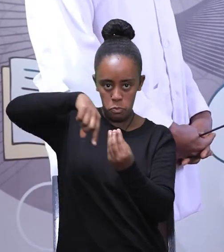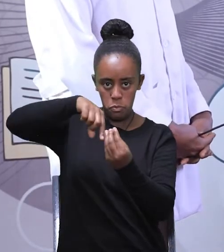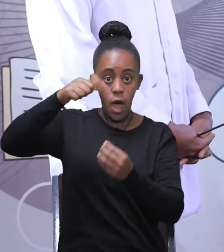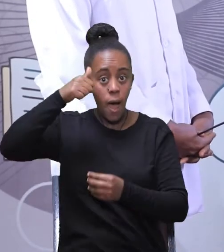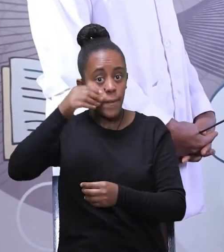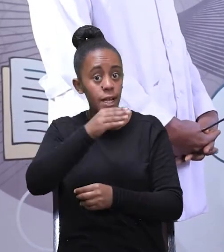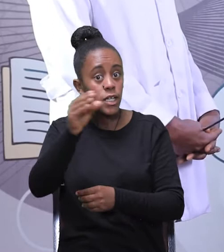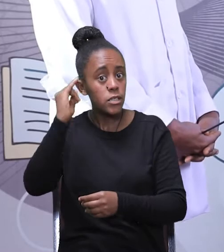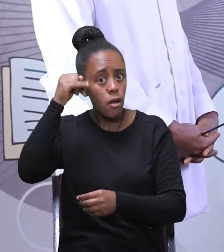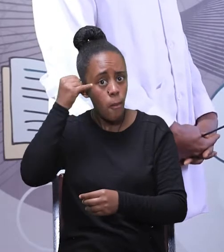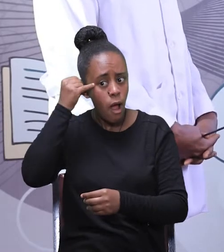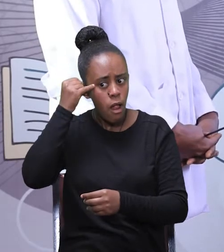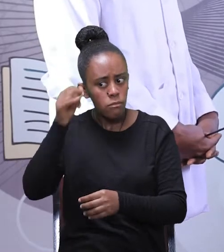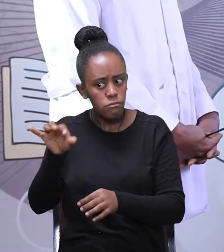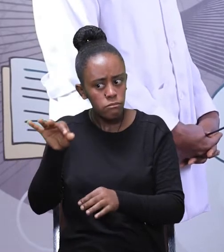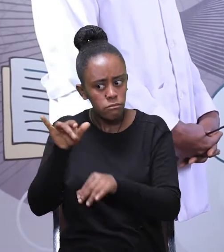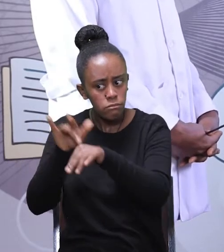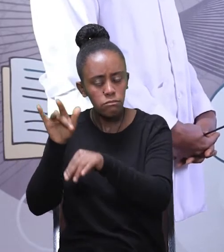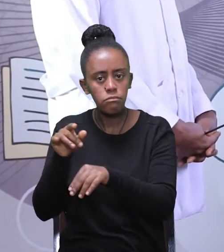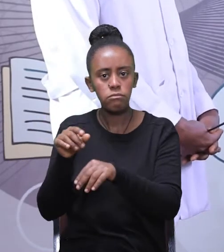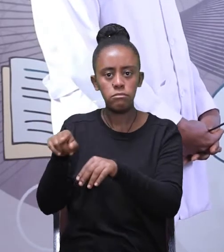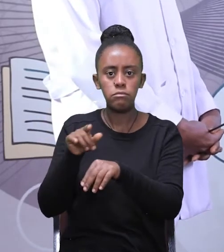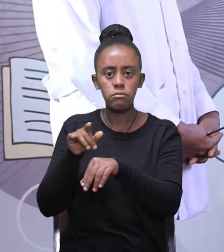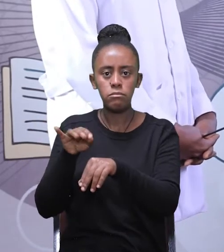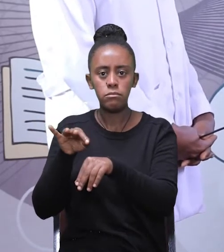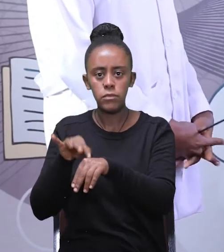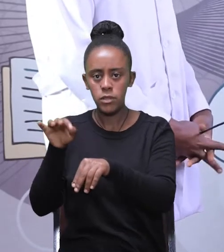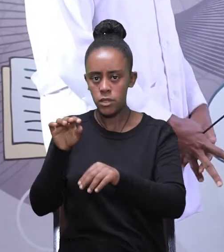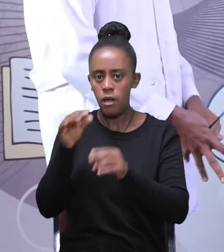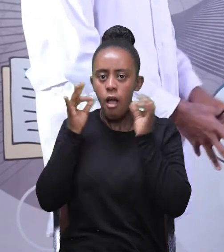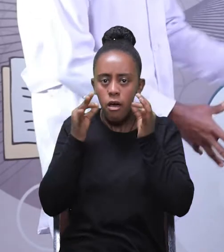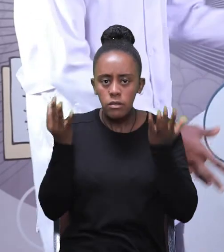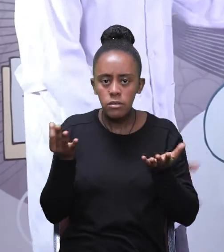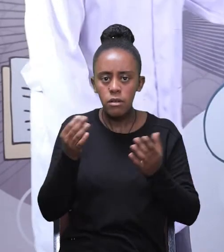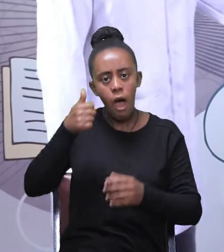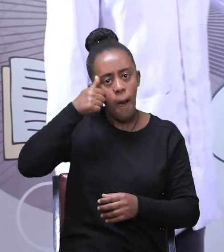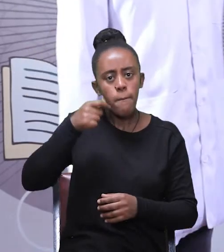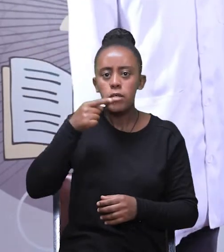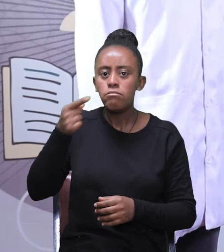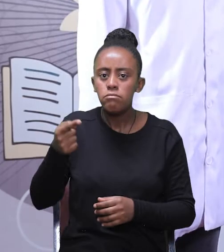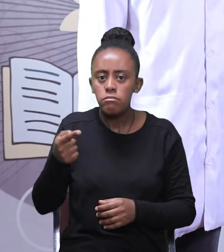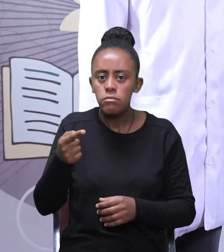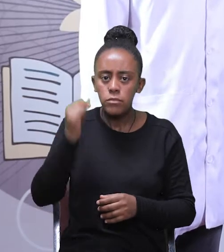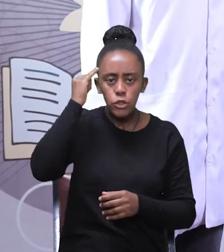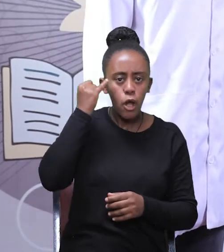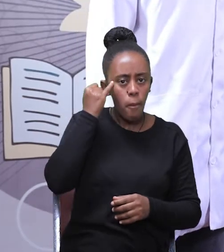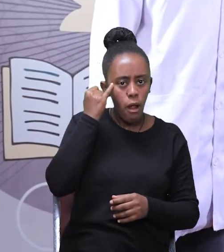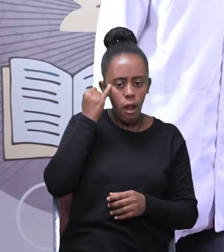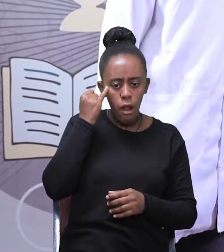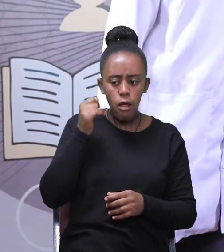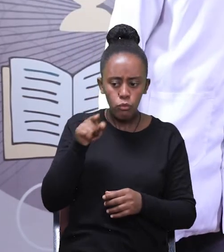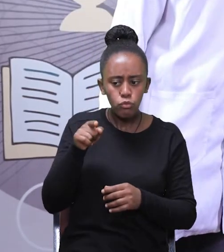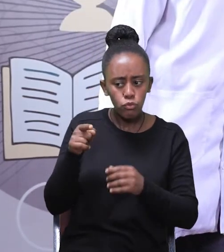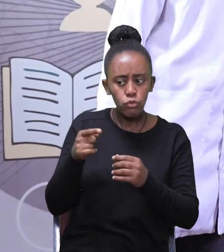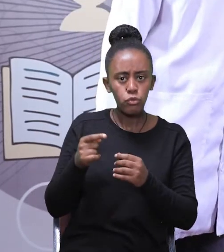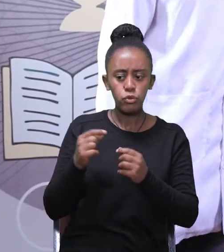and Jamal pet the cat. Ahmed and Jamal pet the cat. Ahmed says, Jamal, do you want